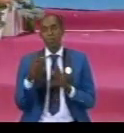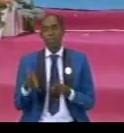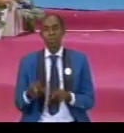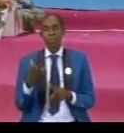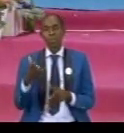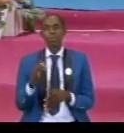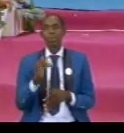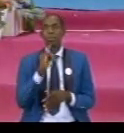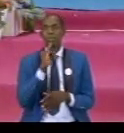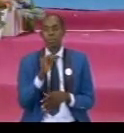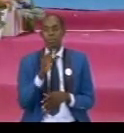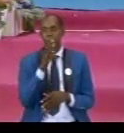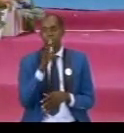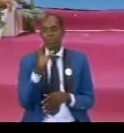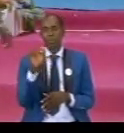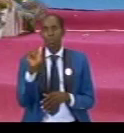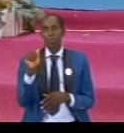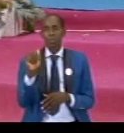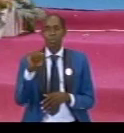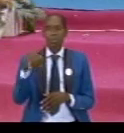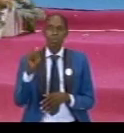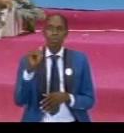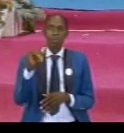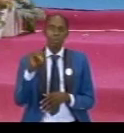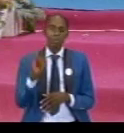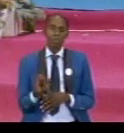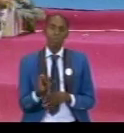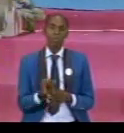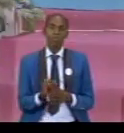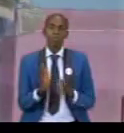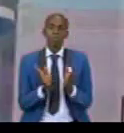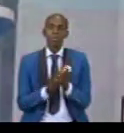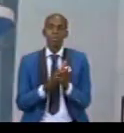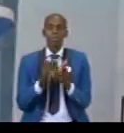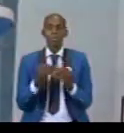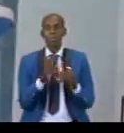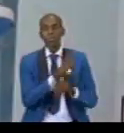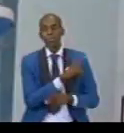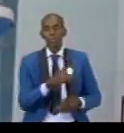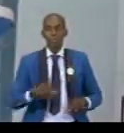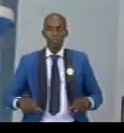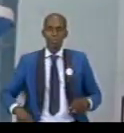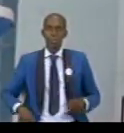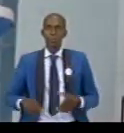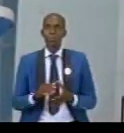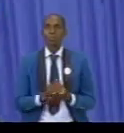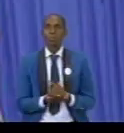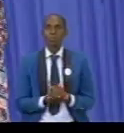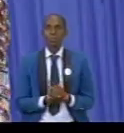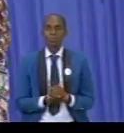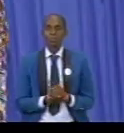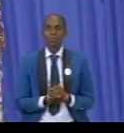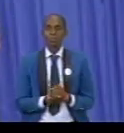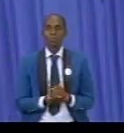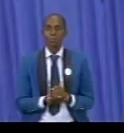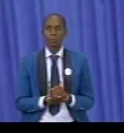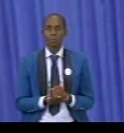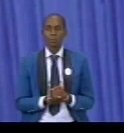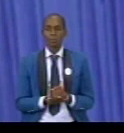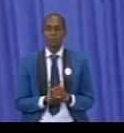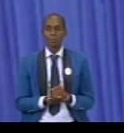Praise the Lord. I'm here this